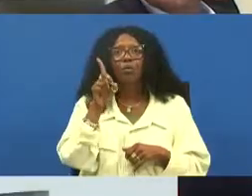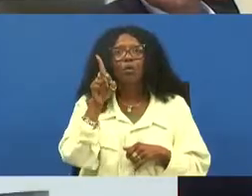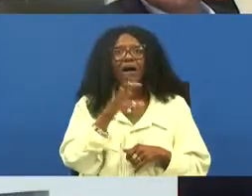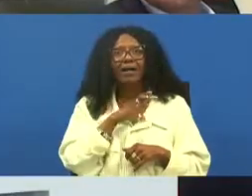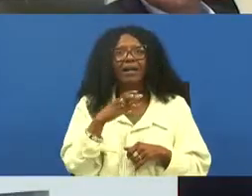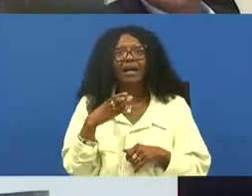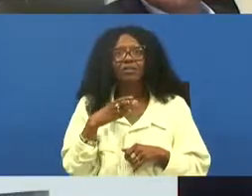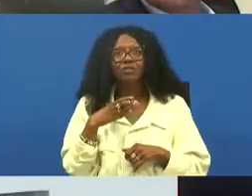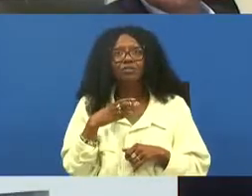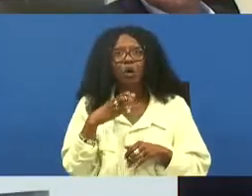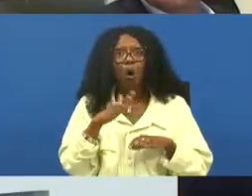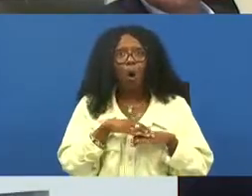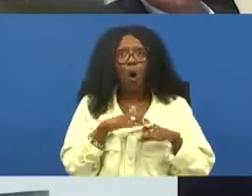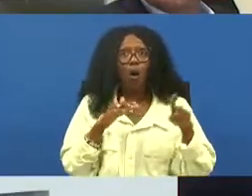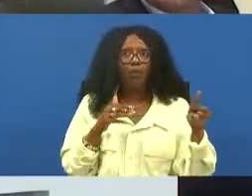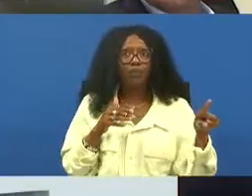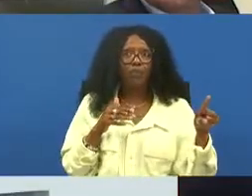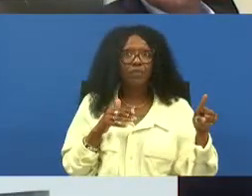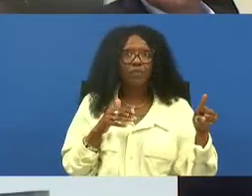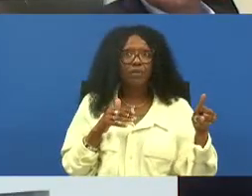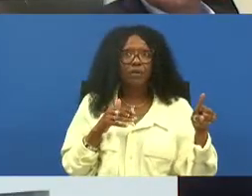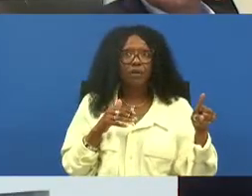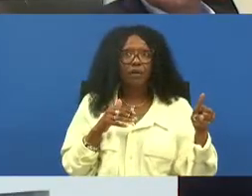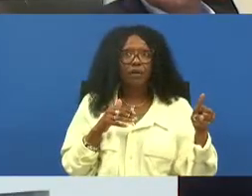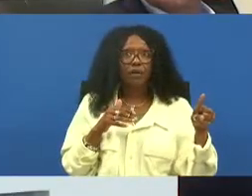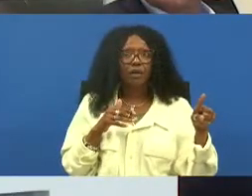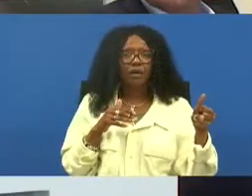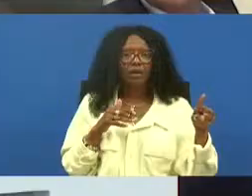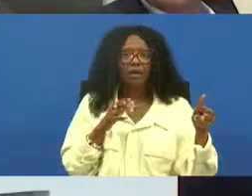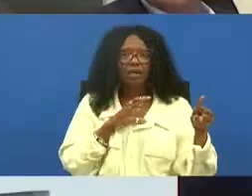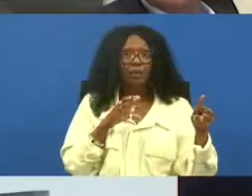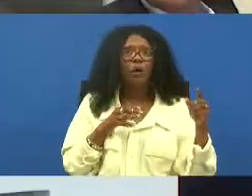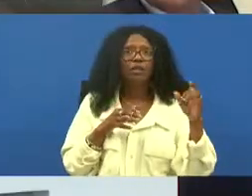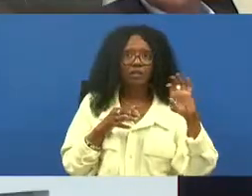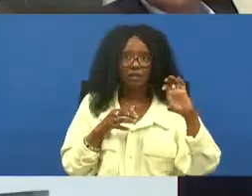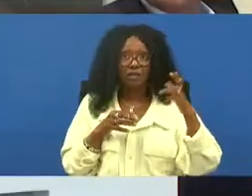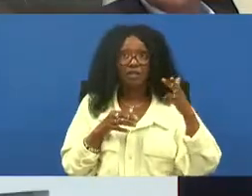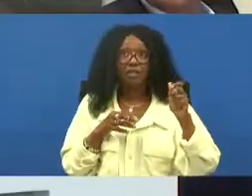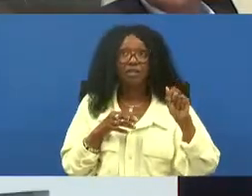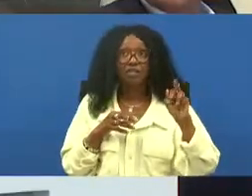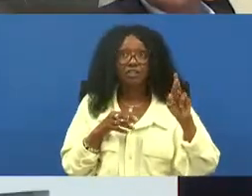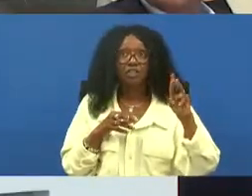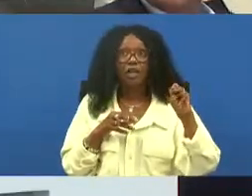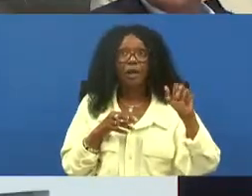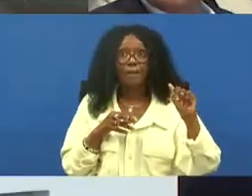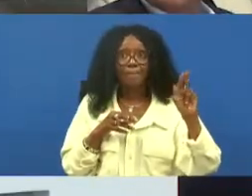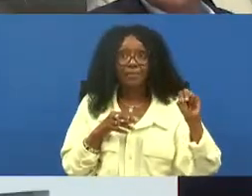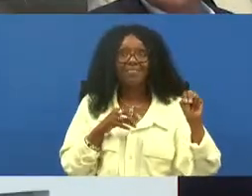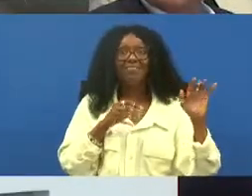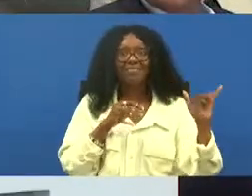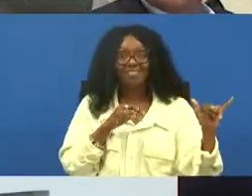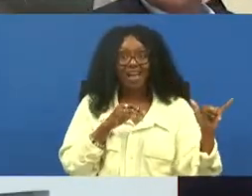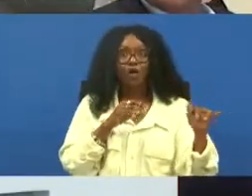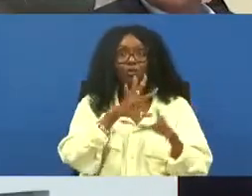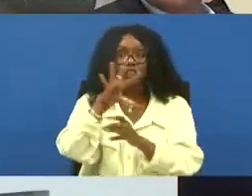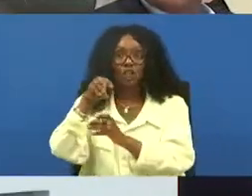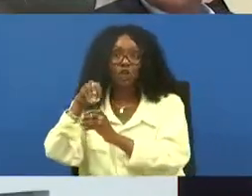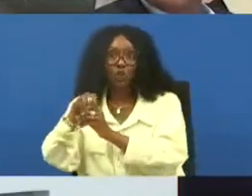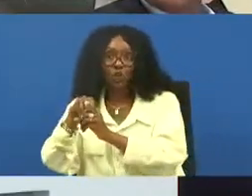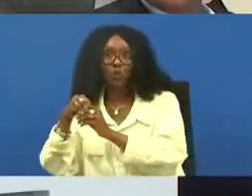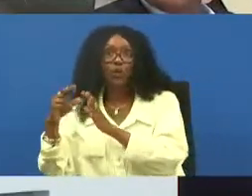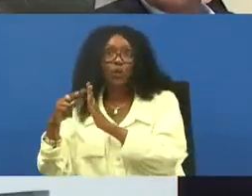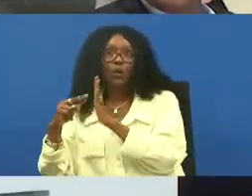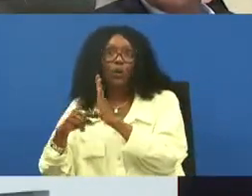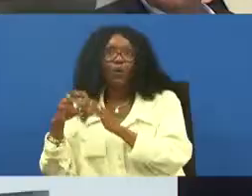on the scoring committee? That's correct. The chairman of the committee that was part of the ordinance selected the